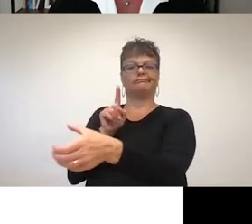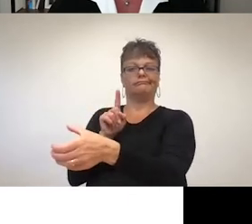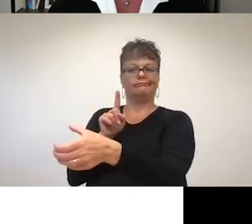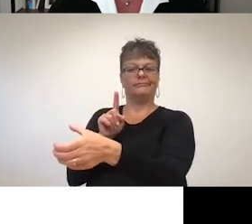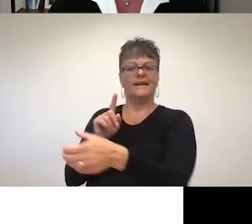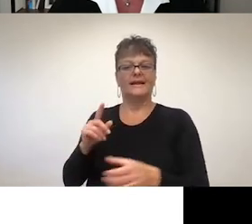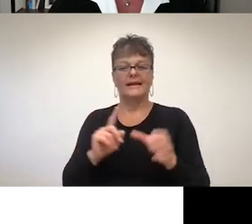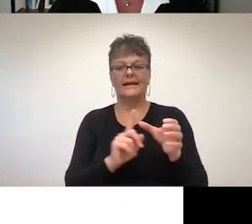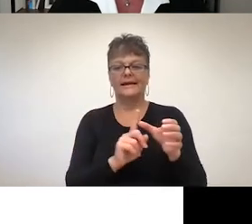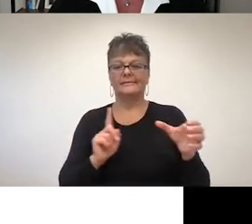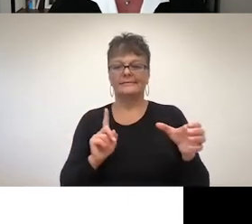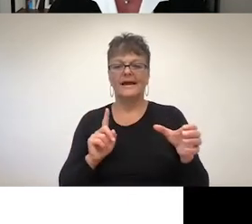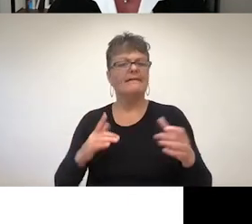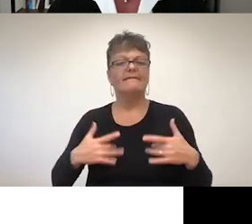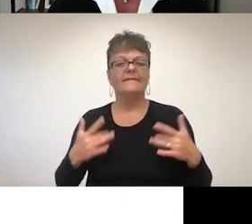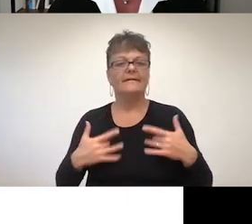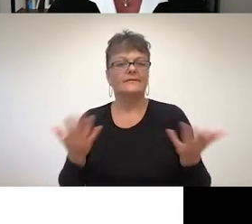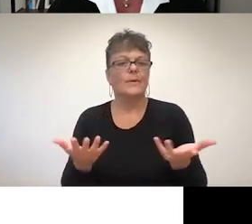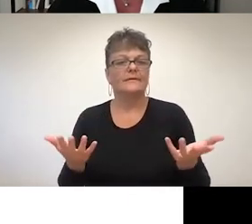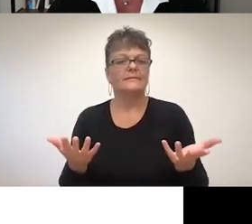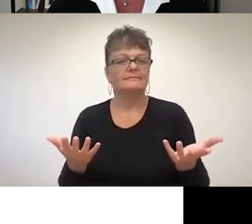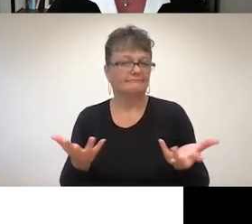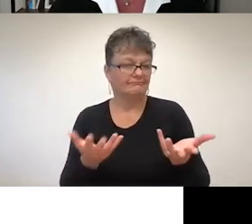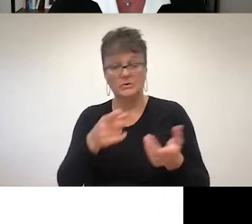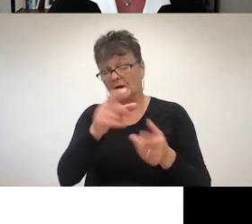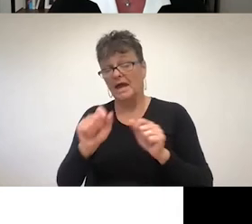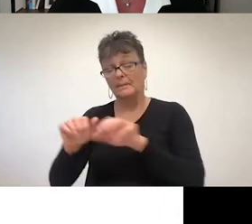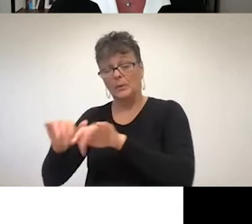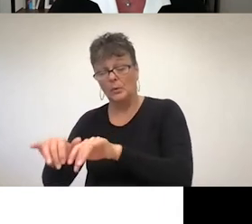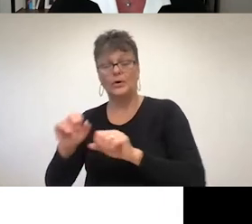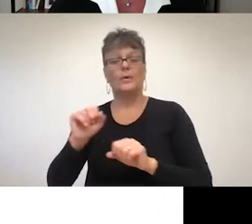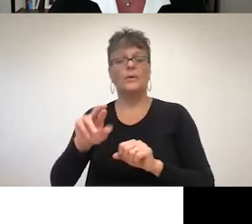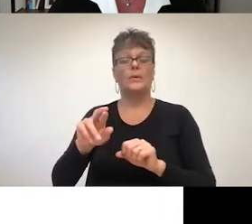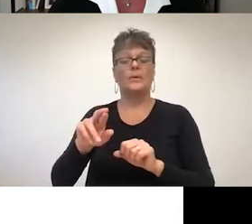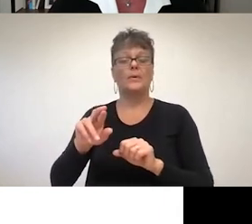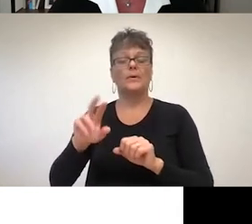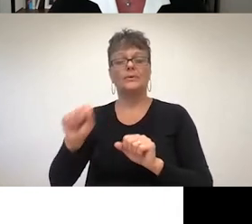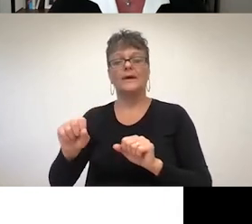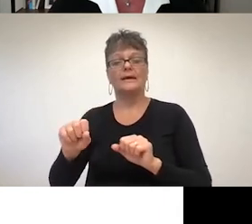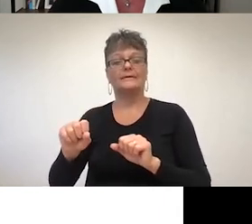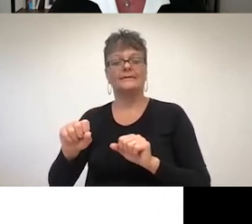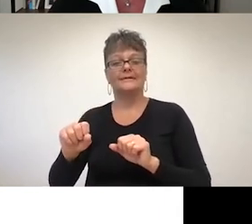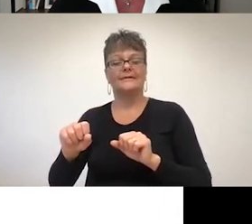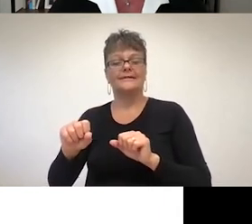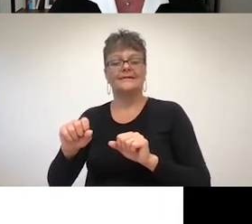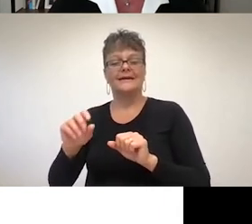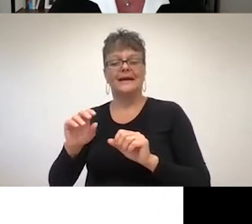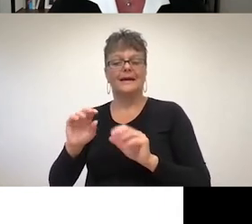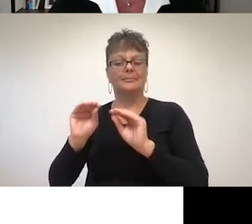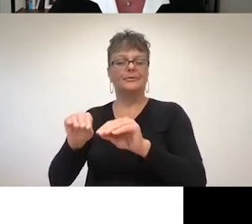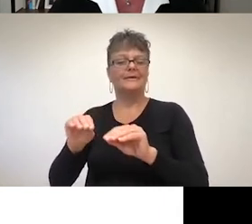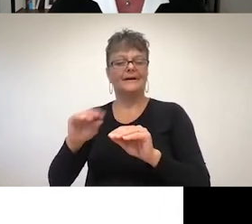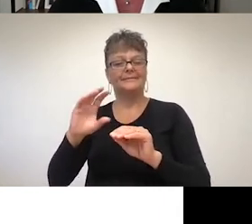Feel free to put an emoji or a word. Right? Not good. Oh, I love the pleading emoji. Yeah, like you're left hanging. Not good. Not good.